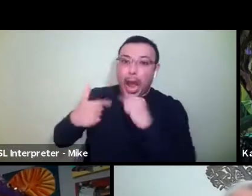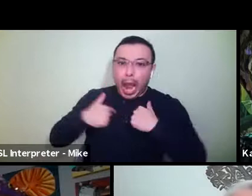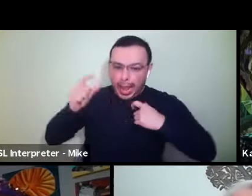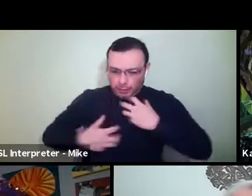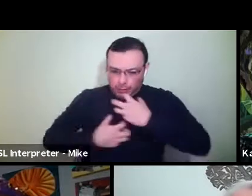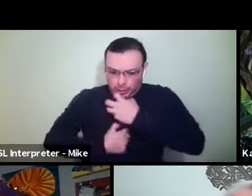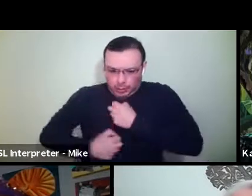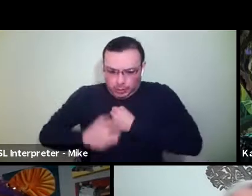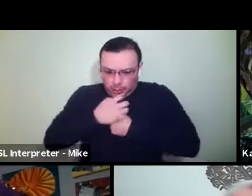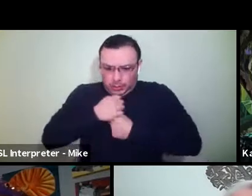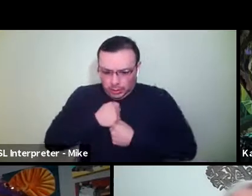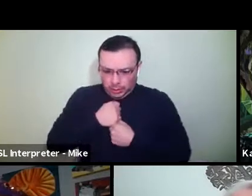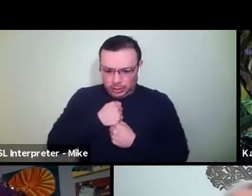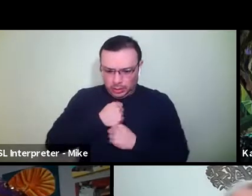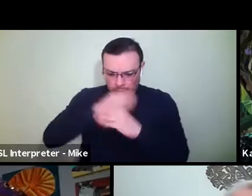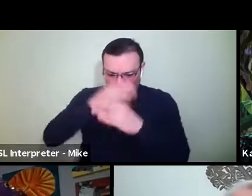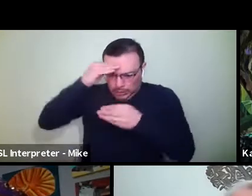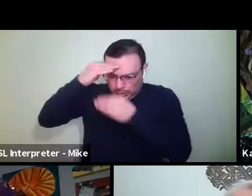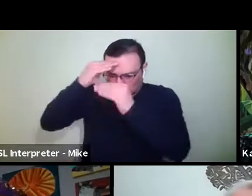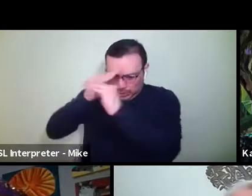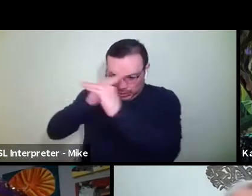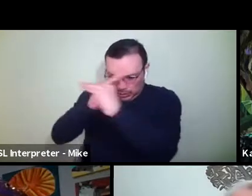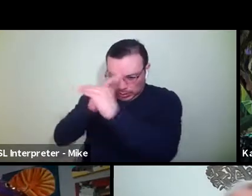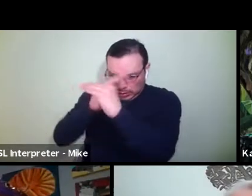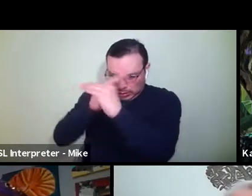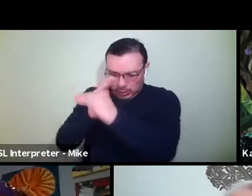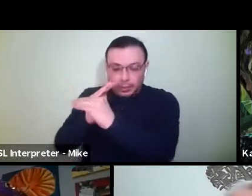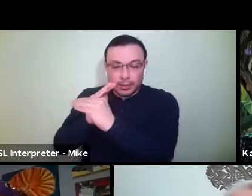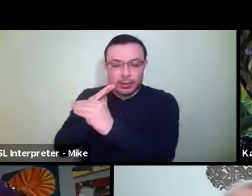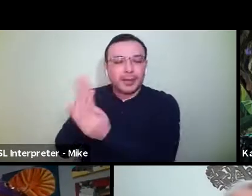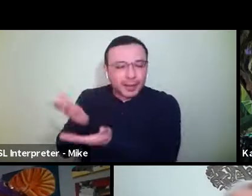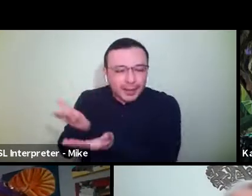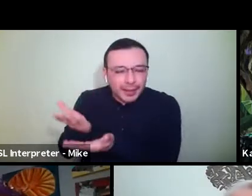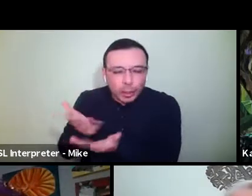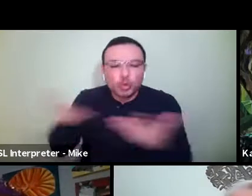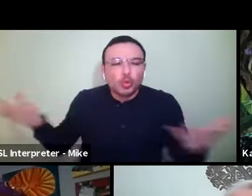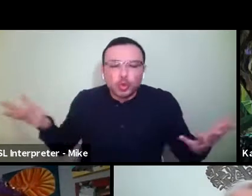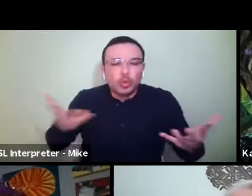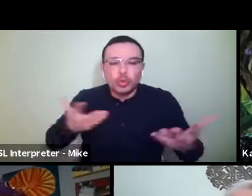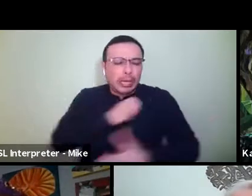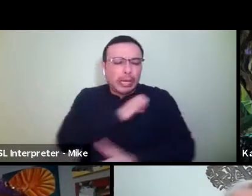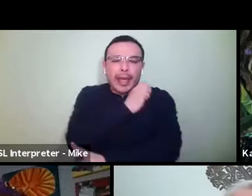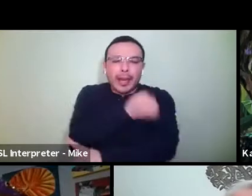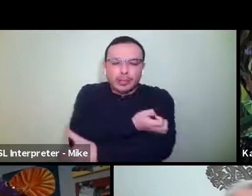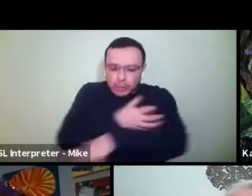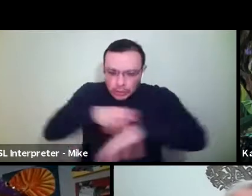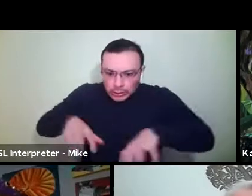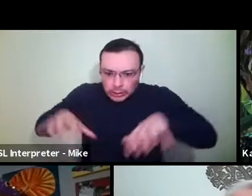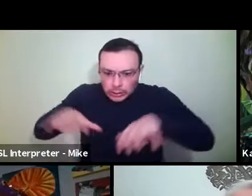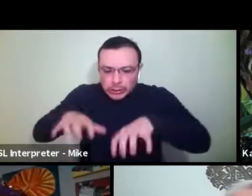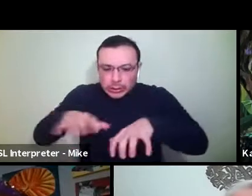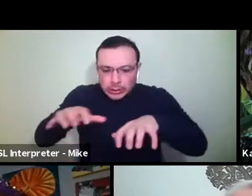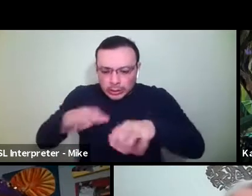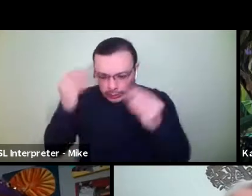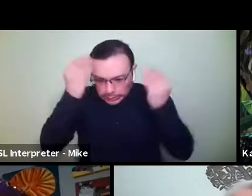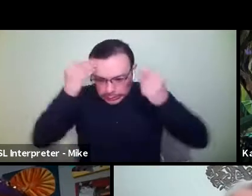I could go to a retreat, but I can't live at a retreat. Does that make